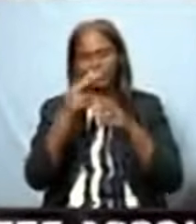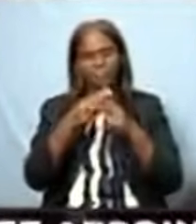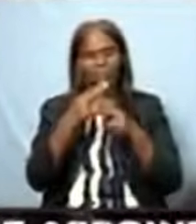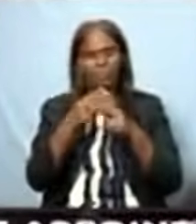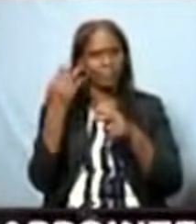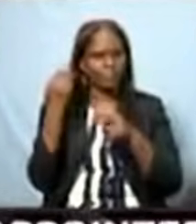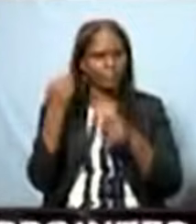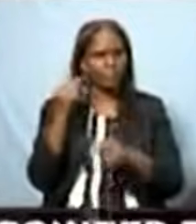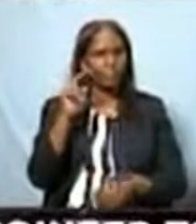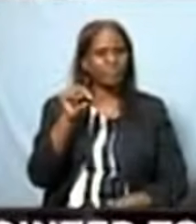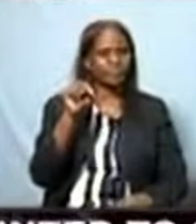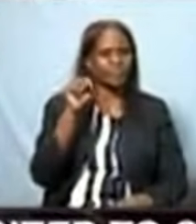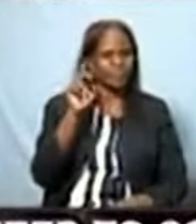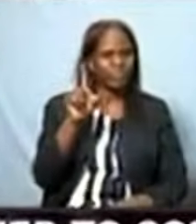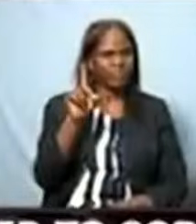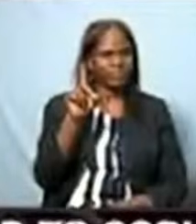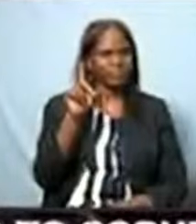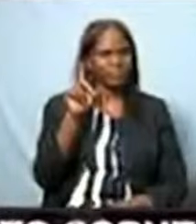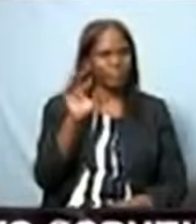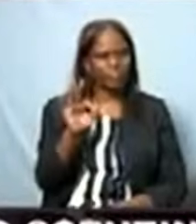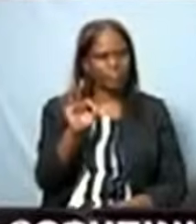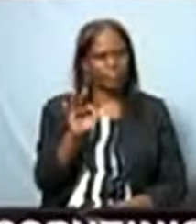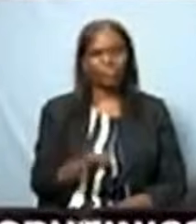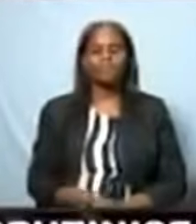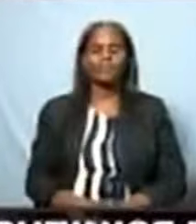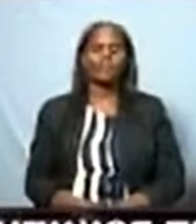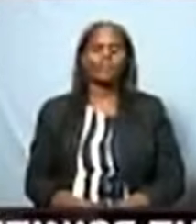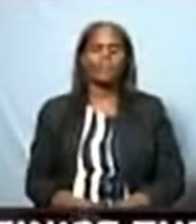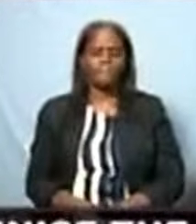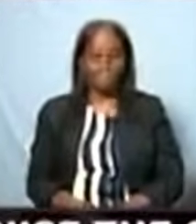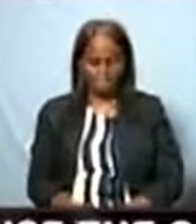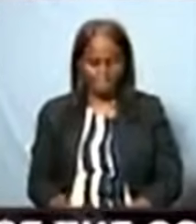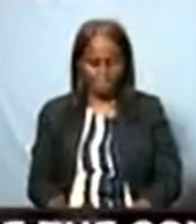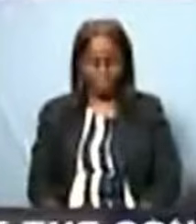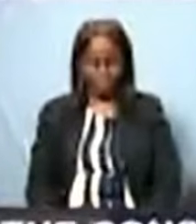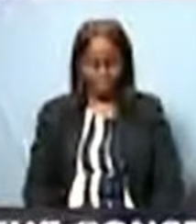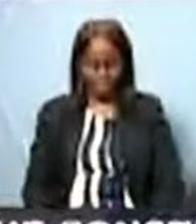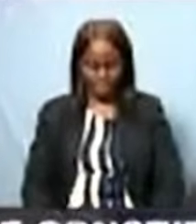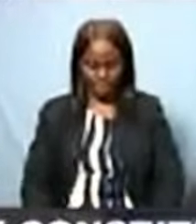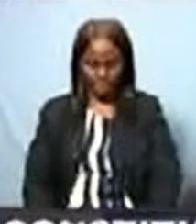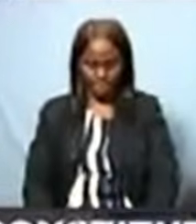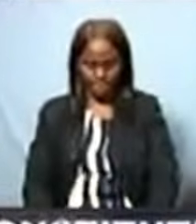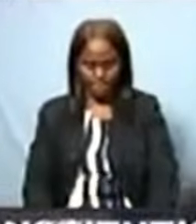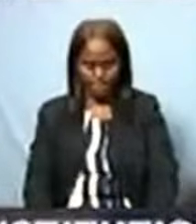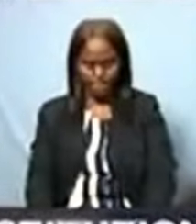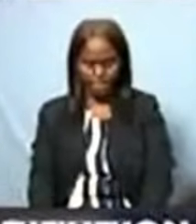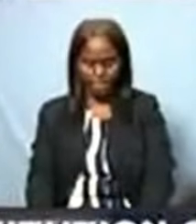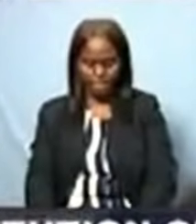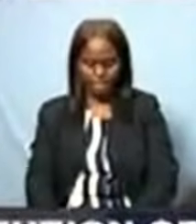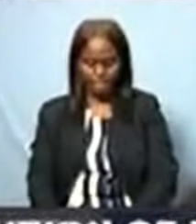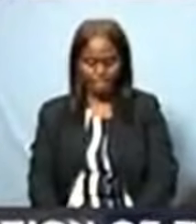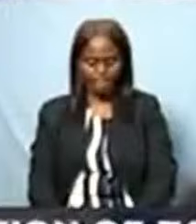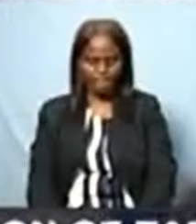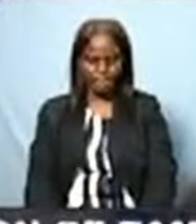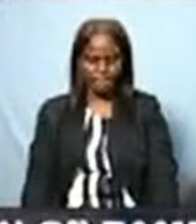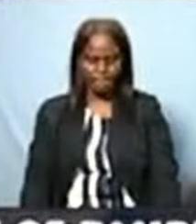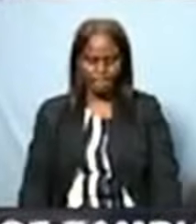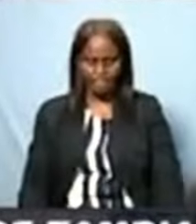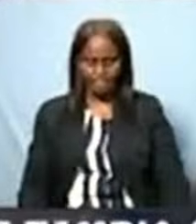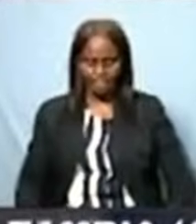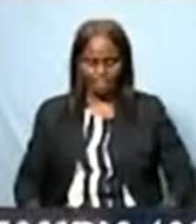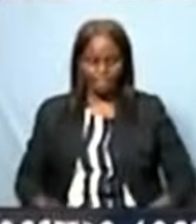it was called National Dialogue Conference Forum. Order. So, order.